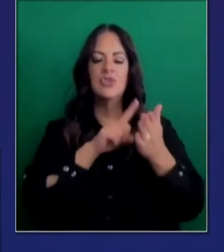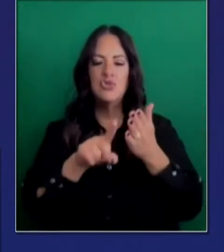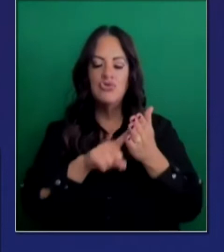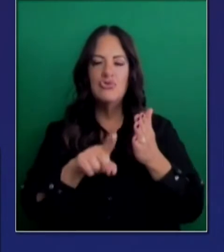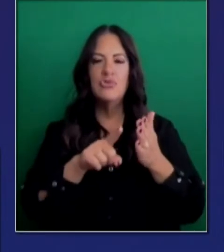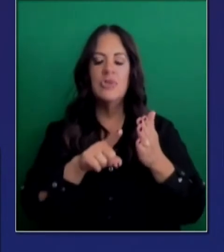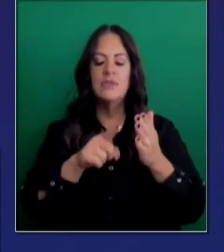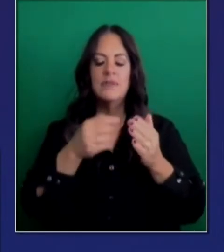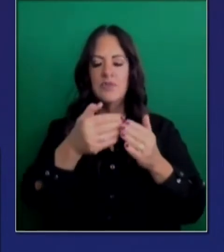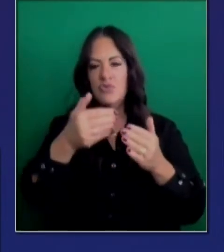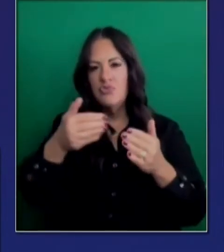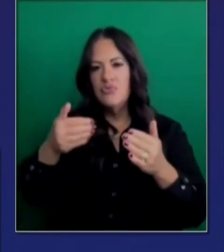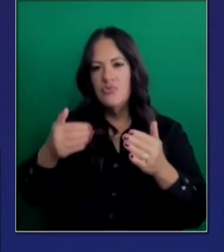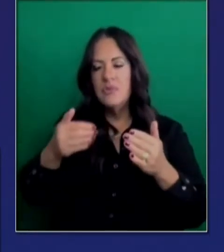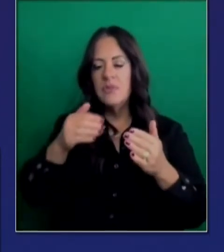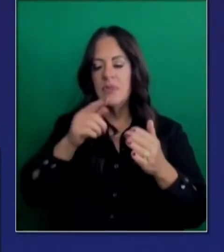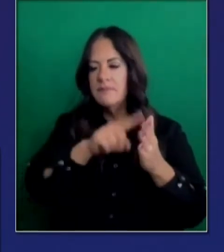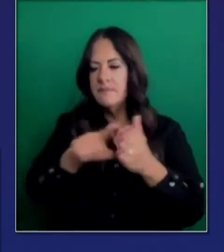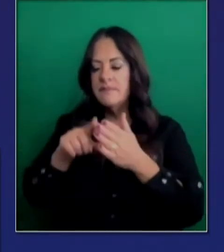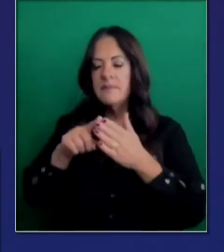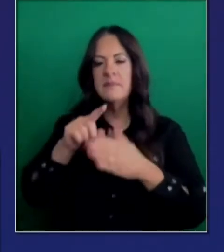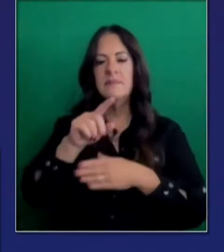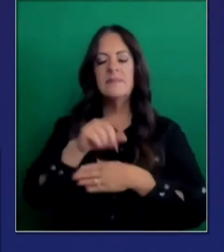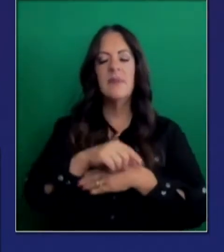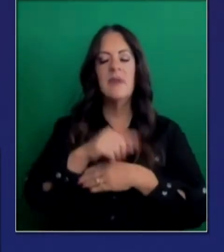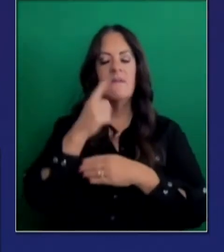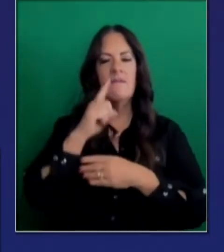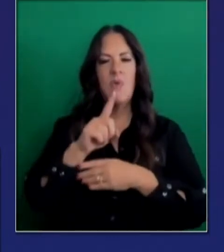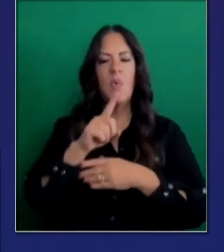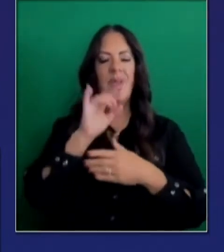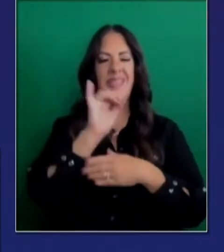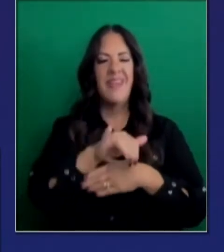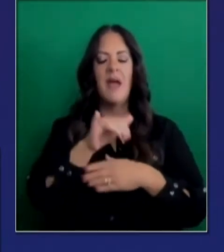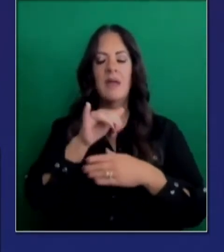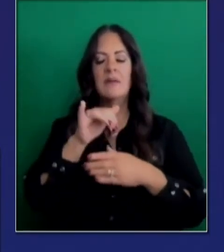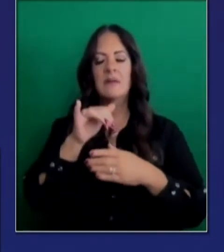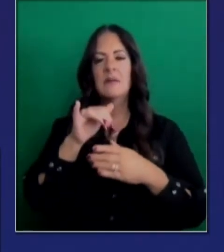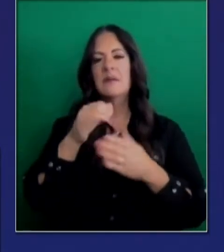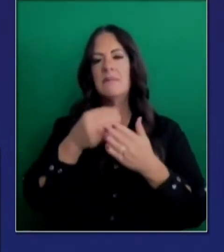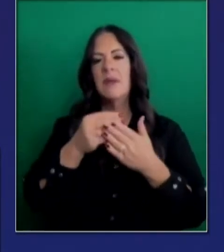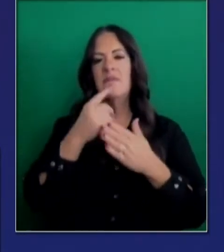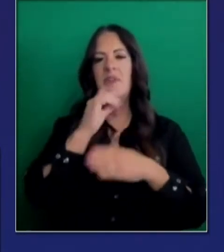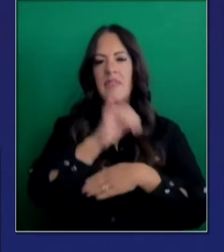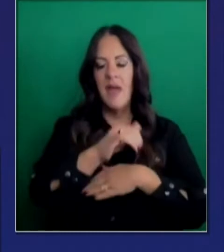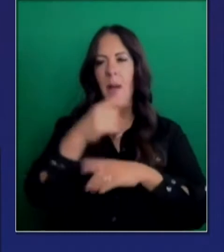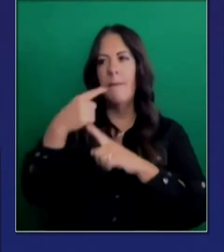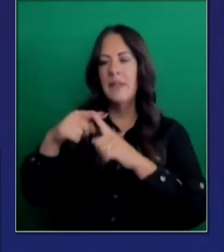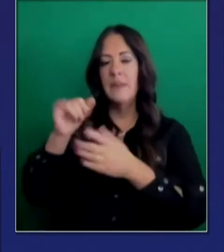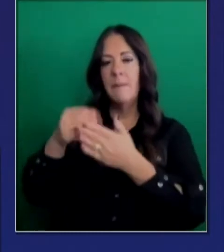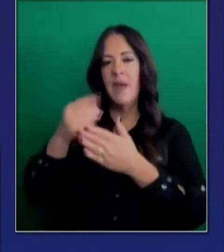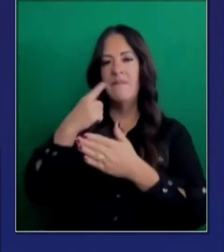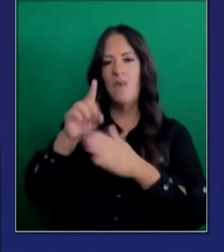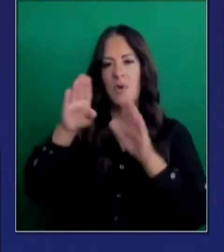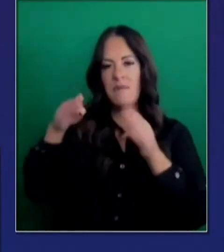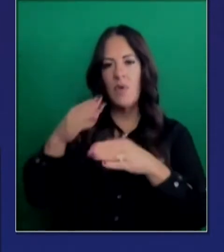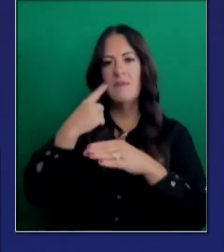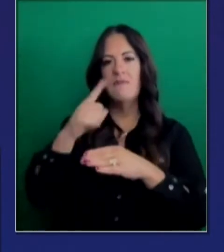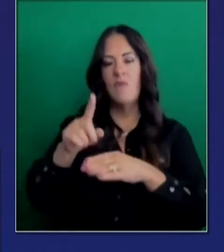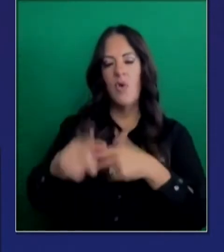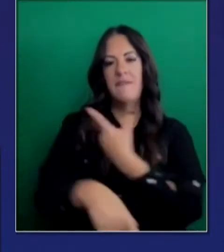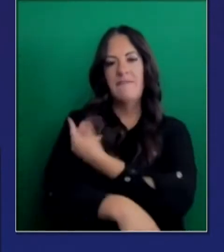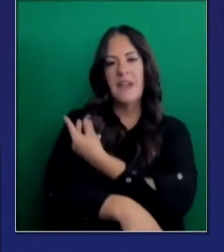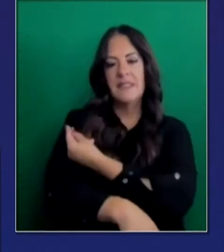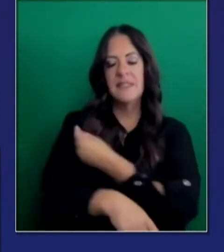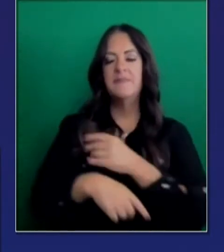pandemic, but specifically for vaccines. So that money we want to move. It's building on the existing supports